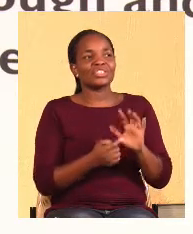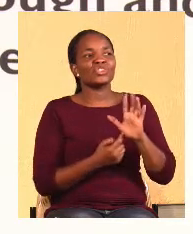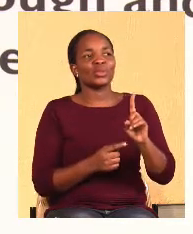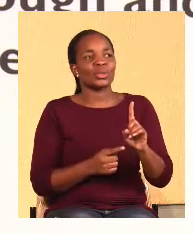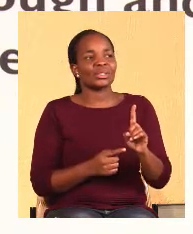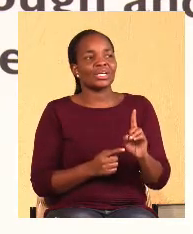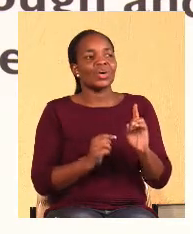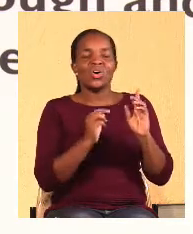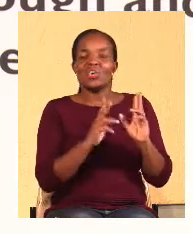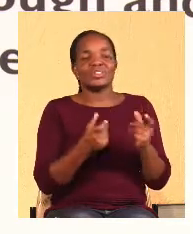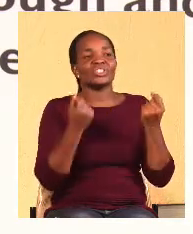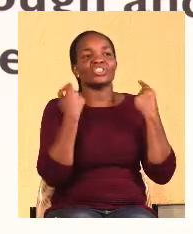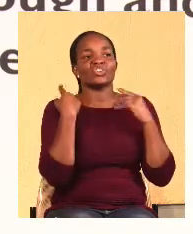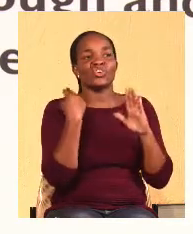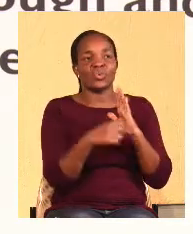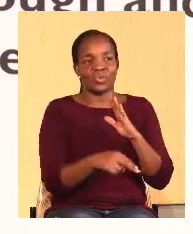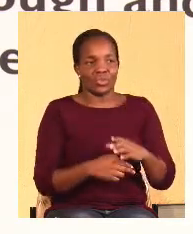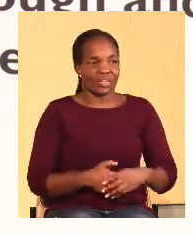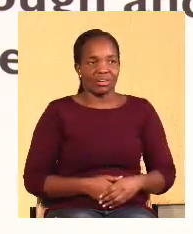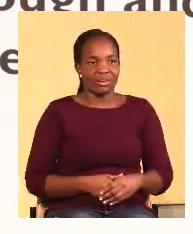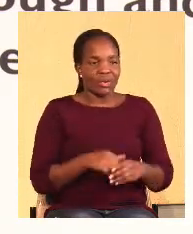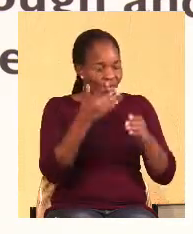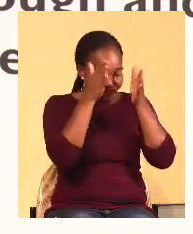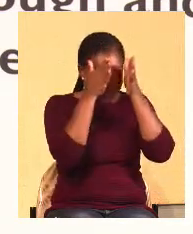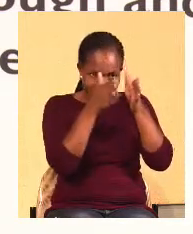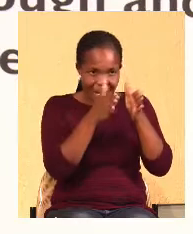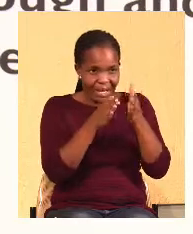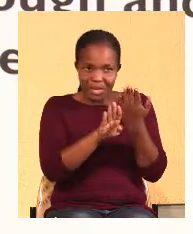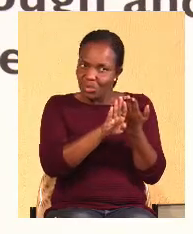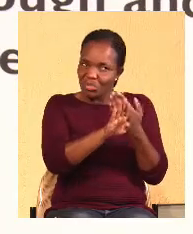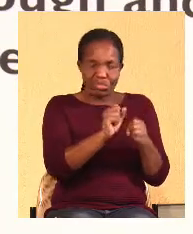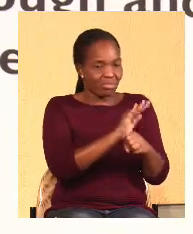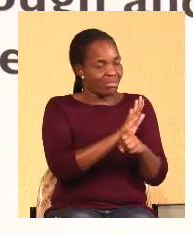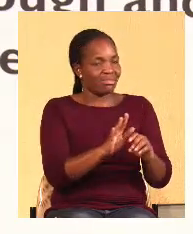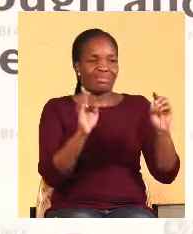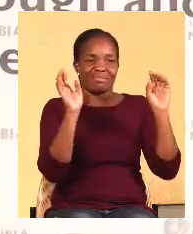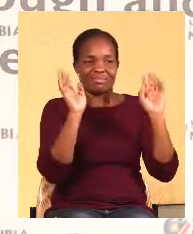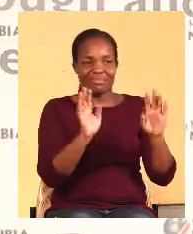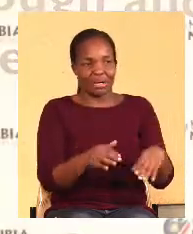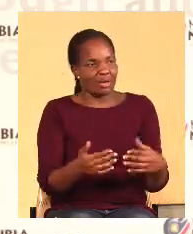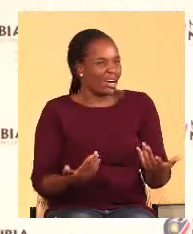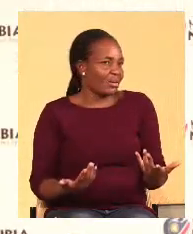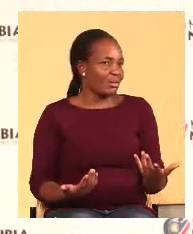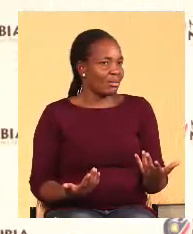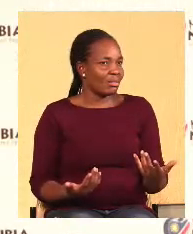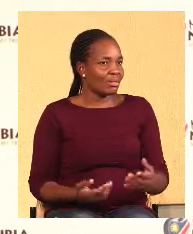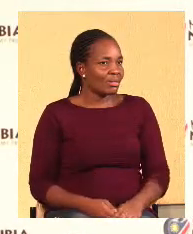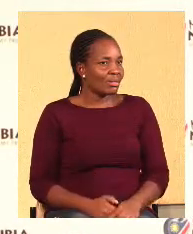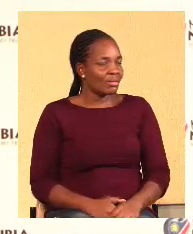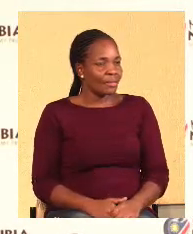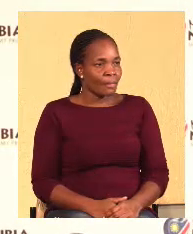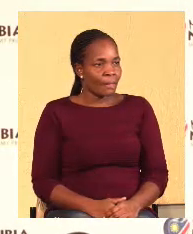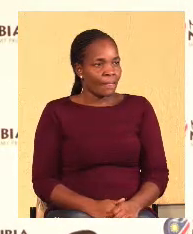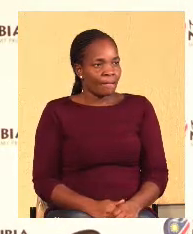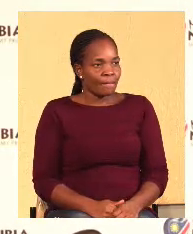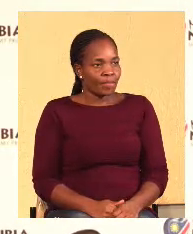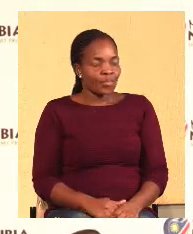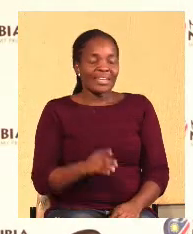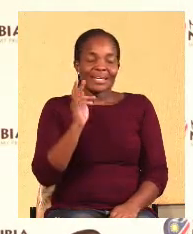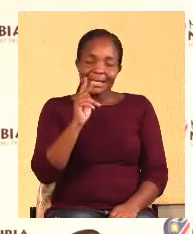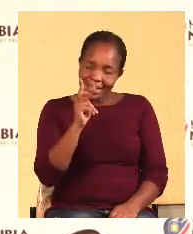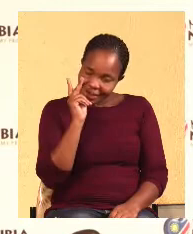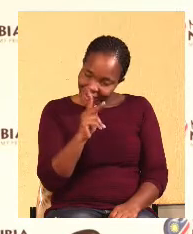are not serious as a nation in some instances yeah. about the containment of the further spread of COVID-19. Just on that one, I think we also need to look